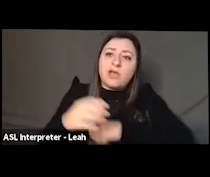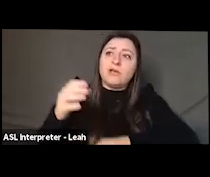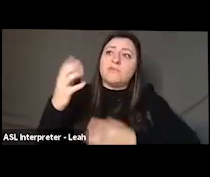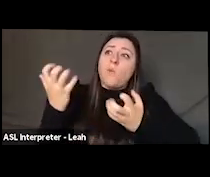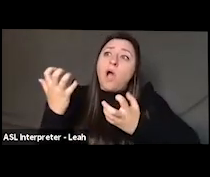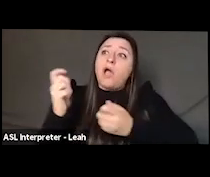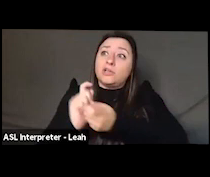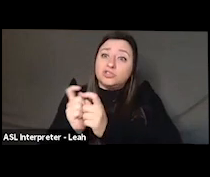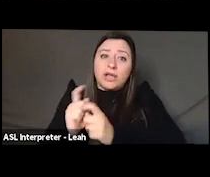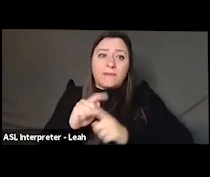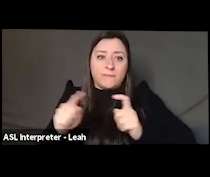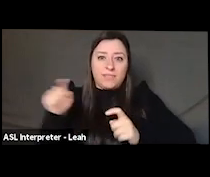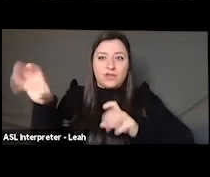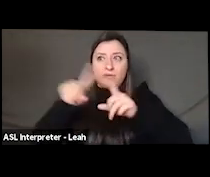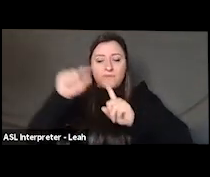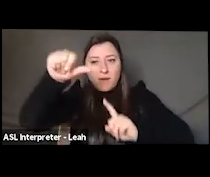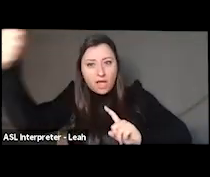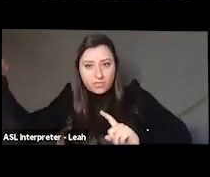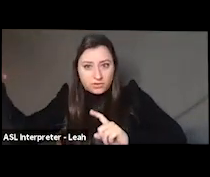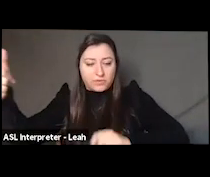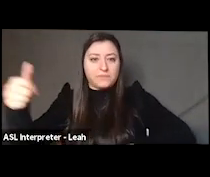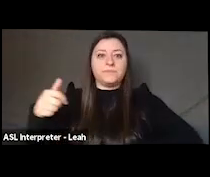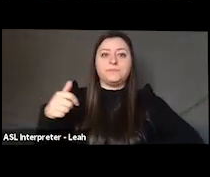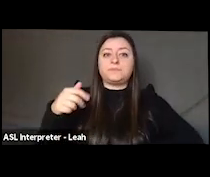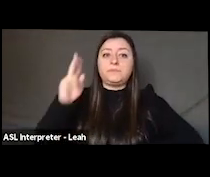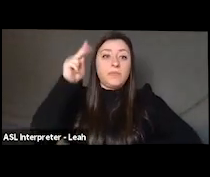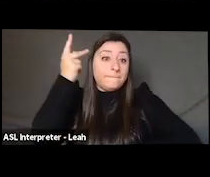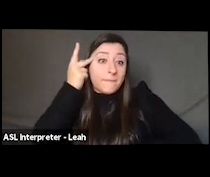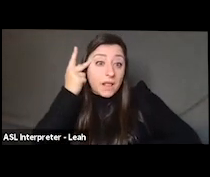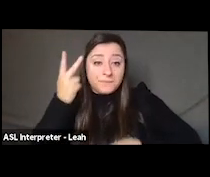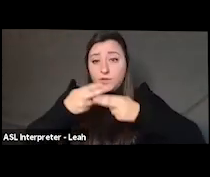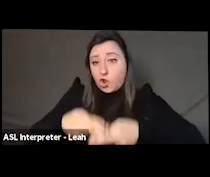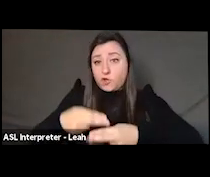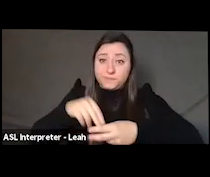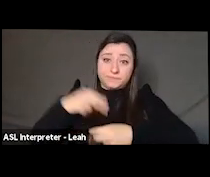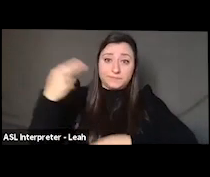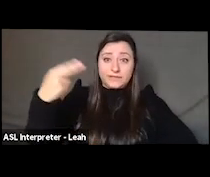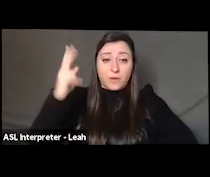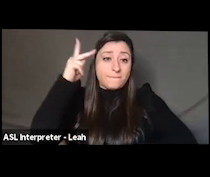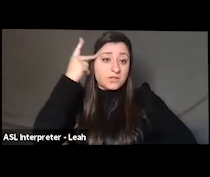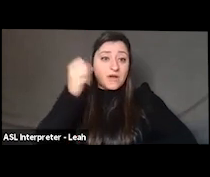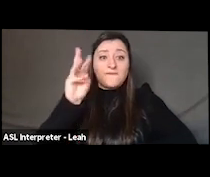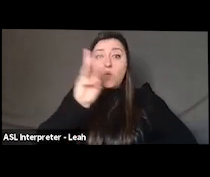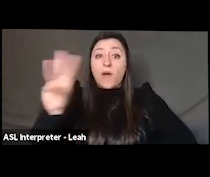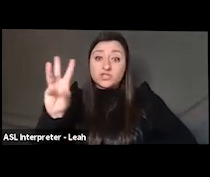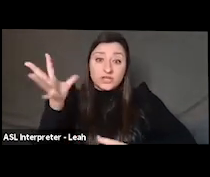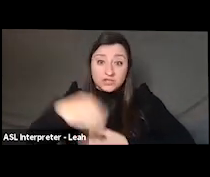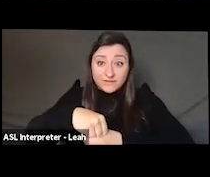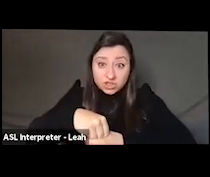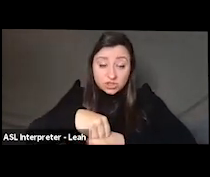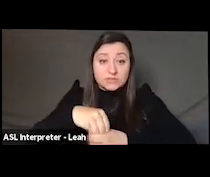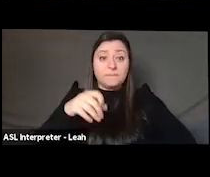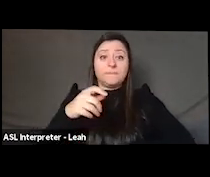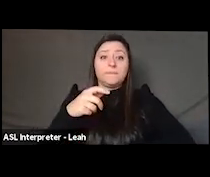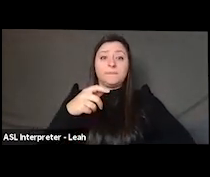doing that from abroad. So the politics, what we call in history, the politics of Western interventionism,